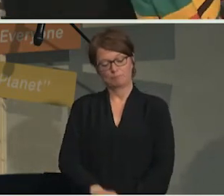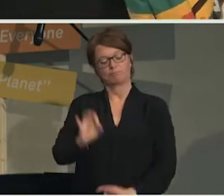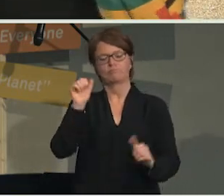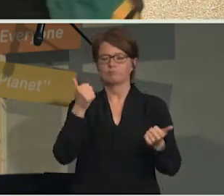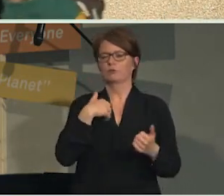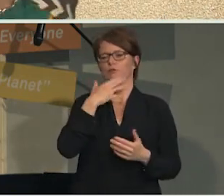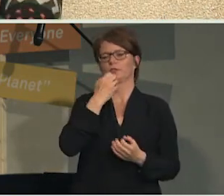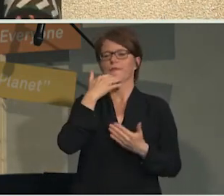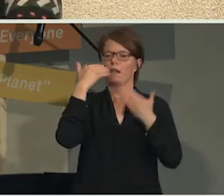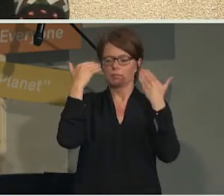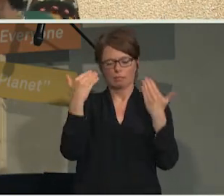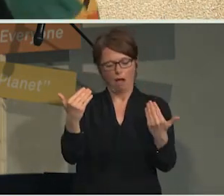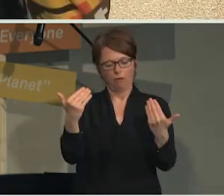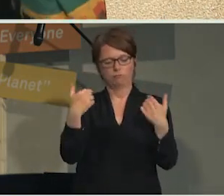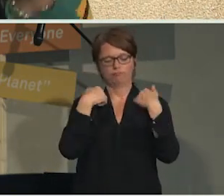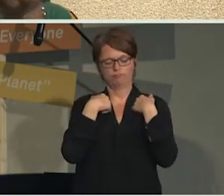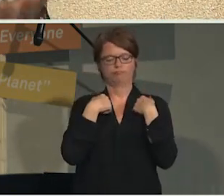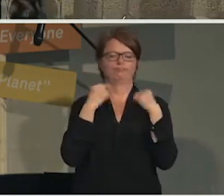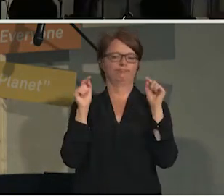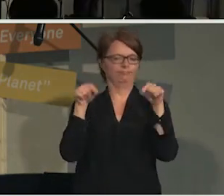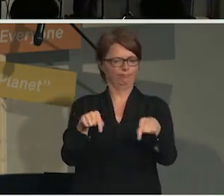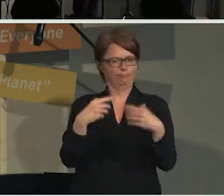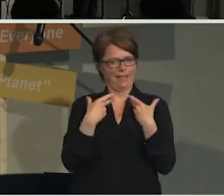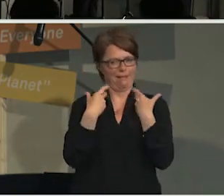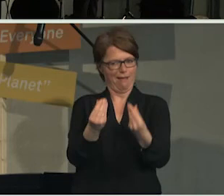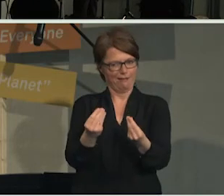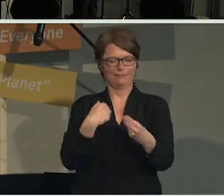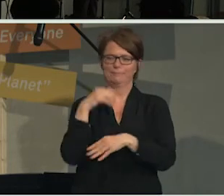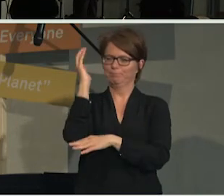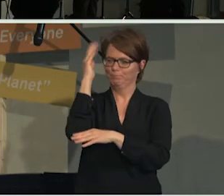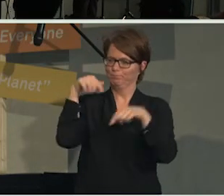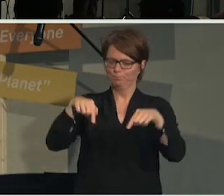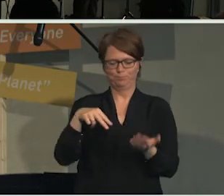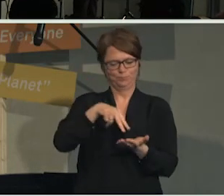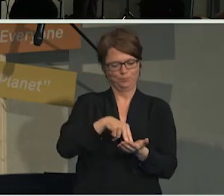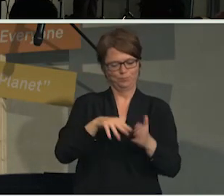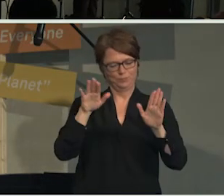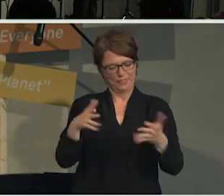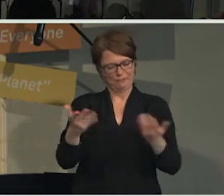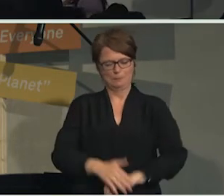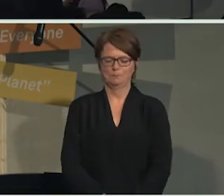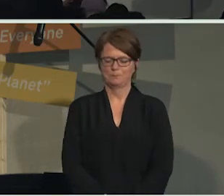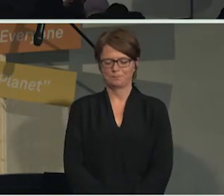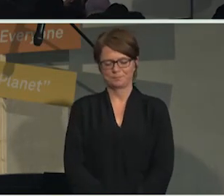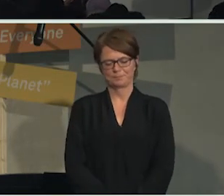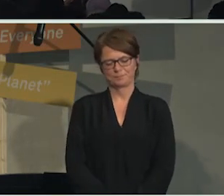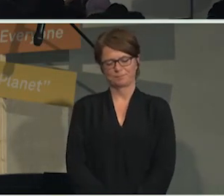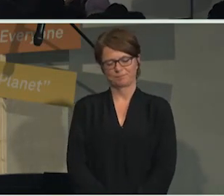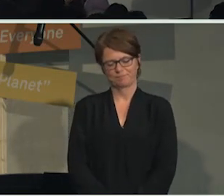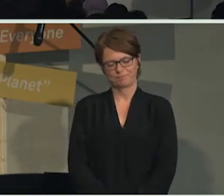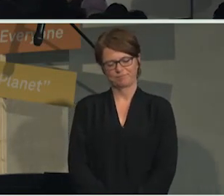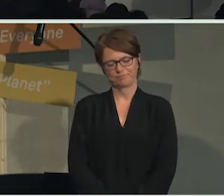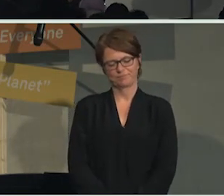Roy, Ines Kappert, Peggy Pische, and everybody who organized it. Thank you so much.